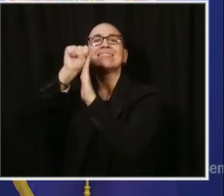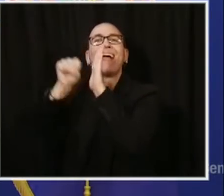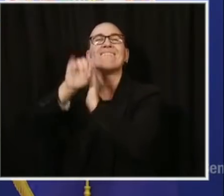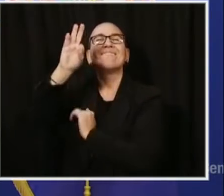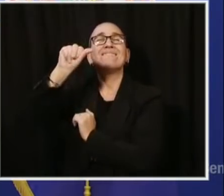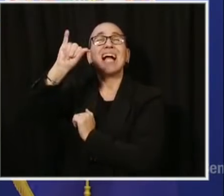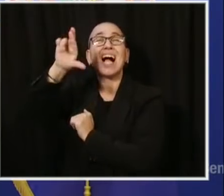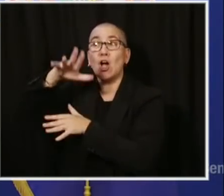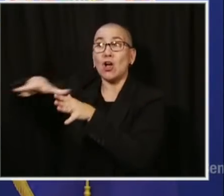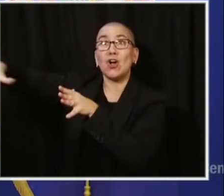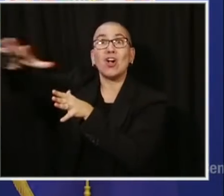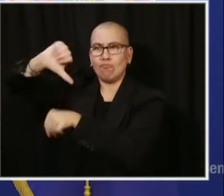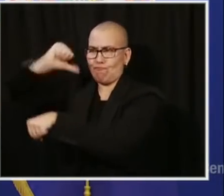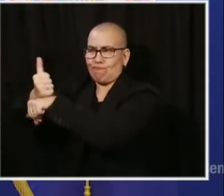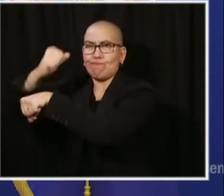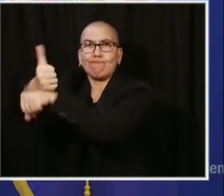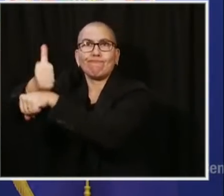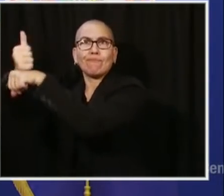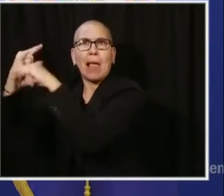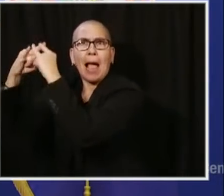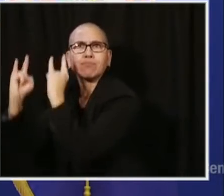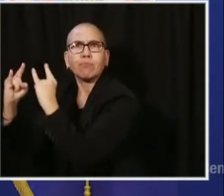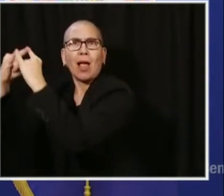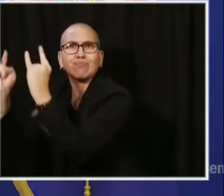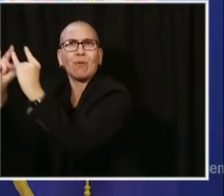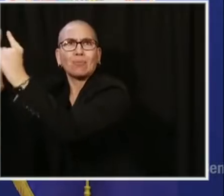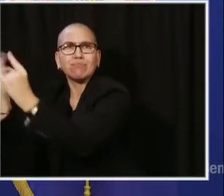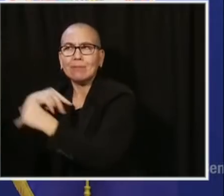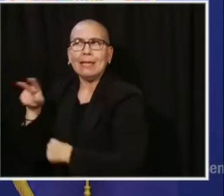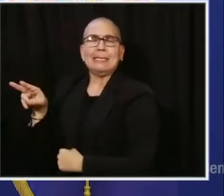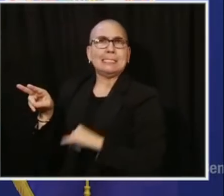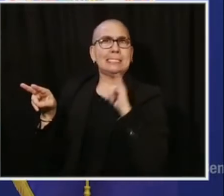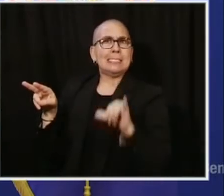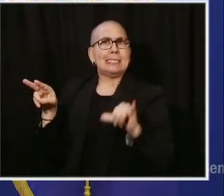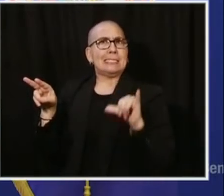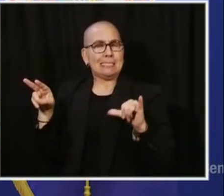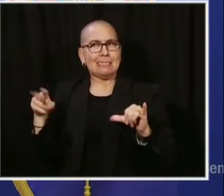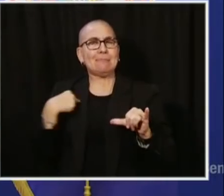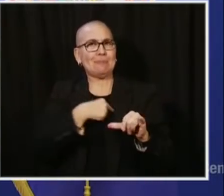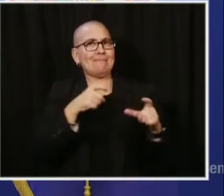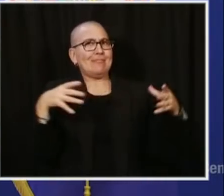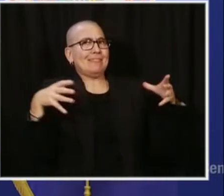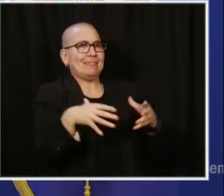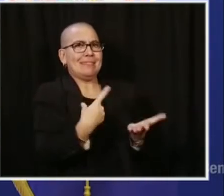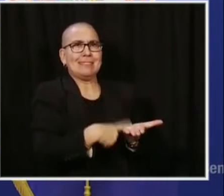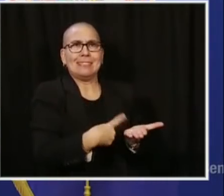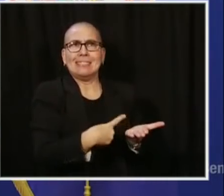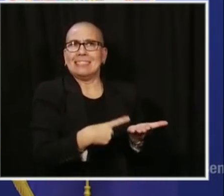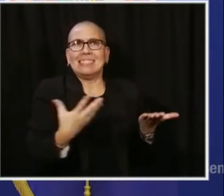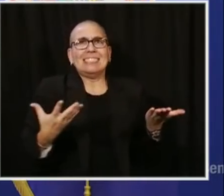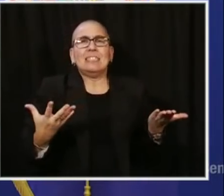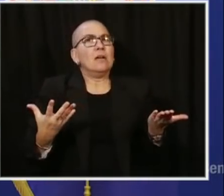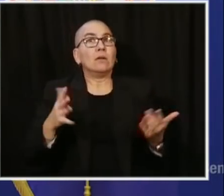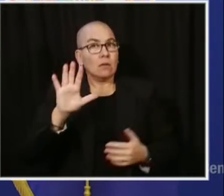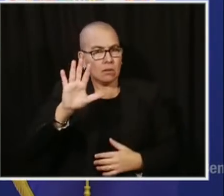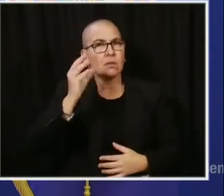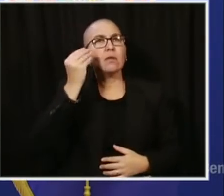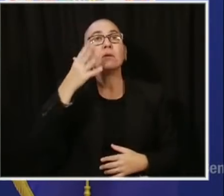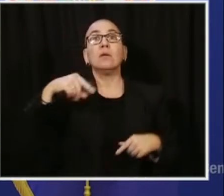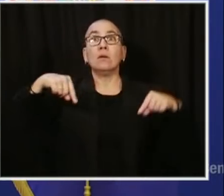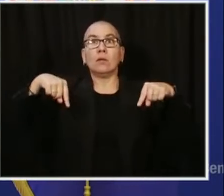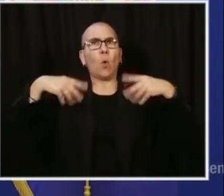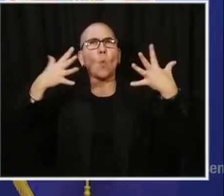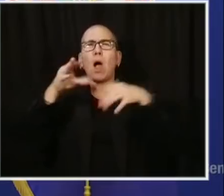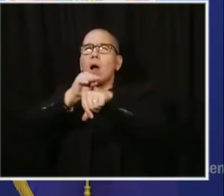after I'm done here will talk to what that is. So this is not a situation where we're panicked. It is